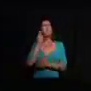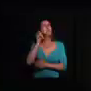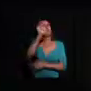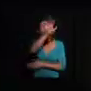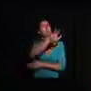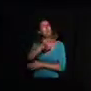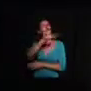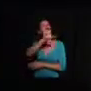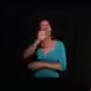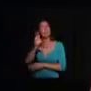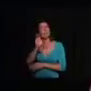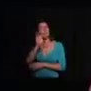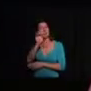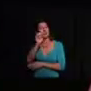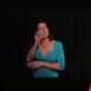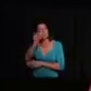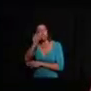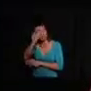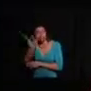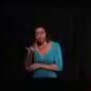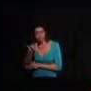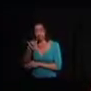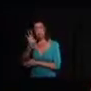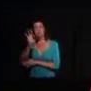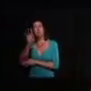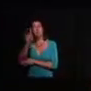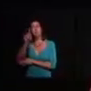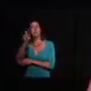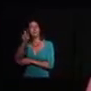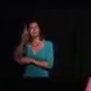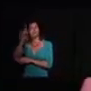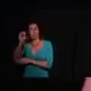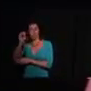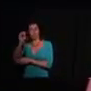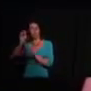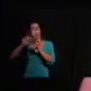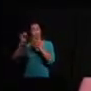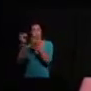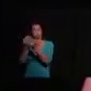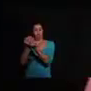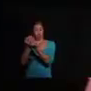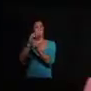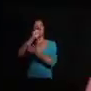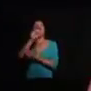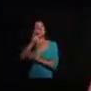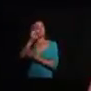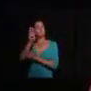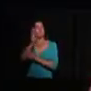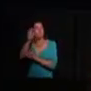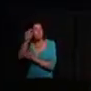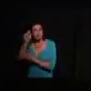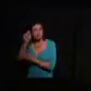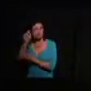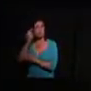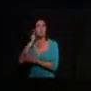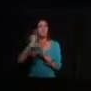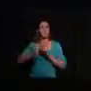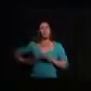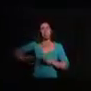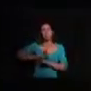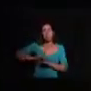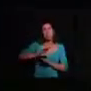Community Futures organization here in Nelson, BC. It started just within the local community, and then it was successful.